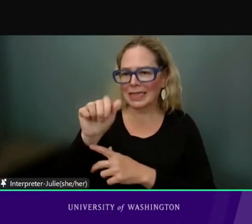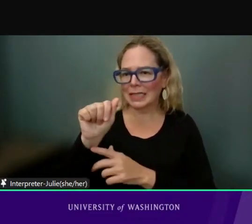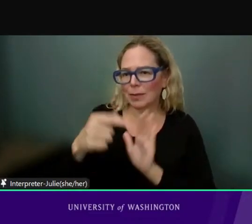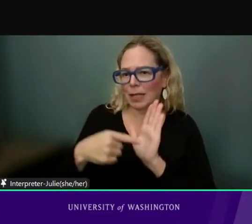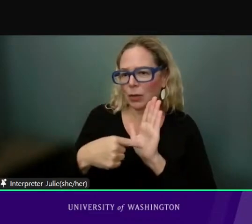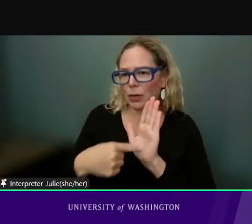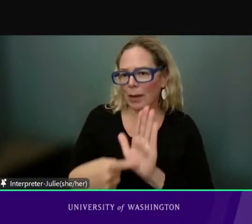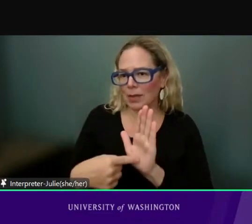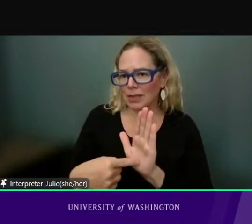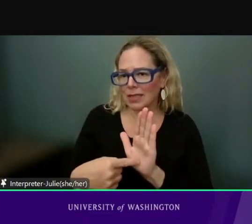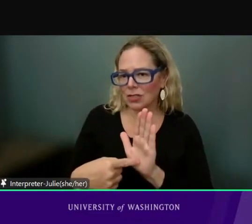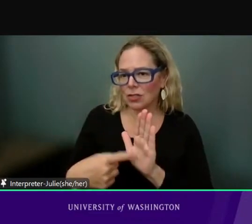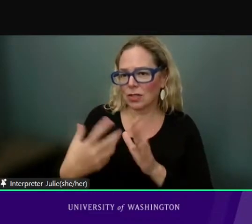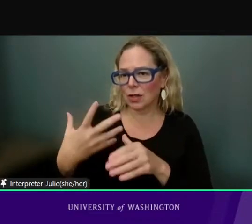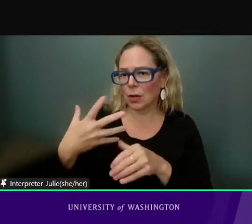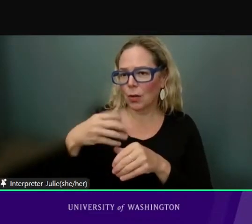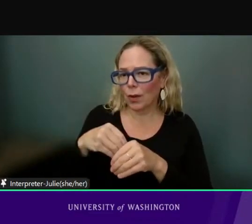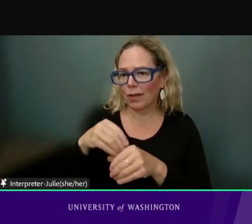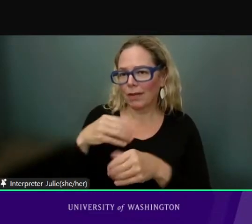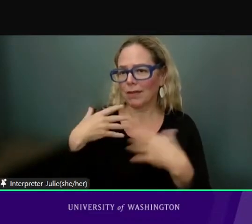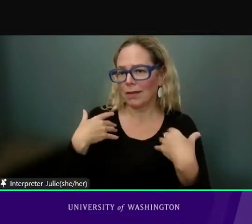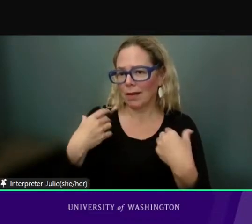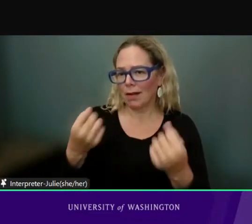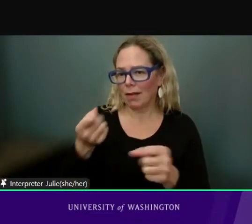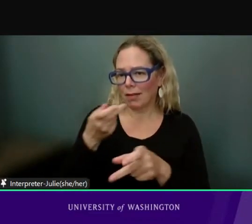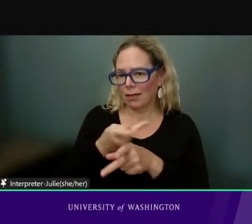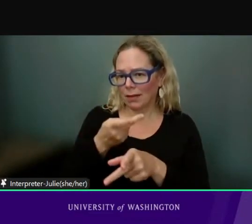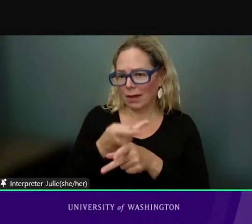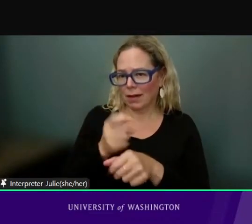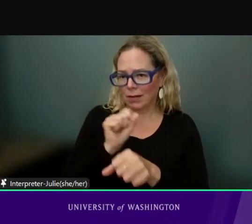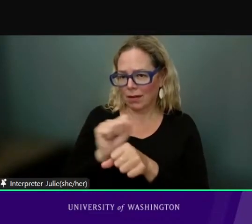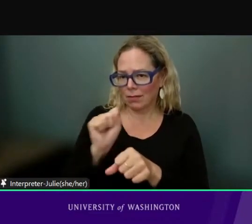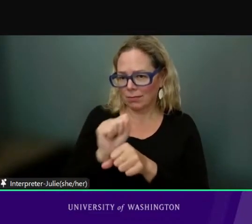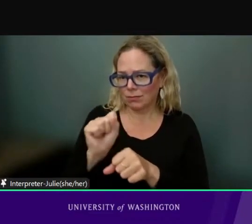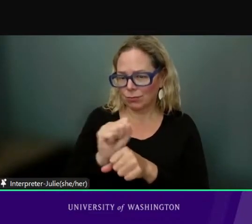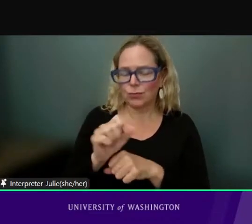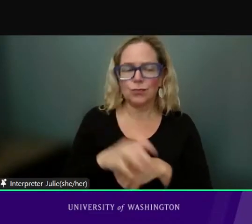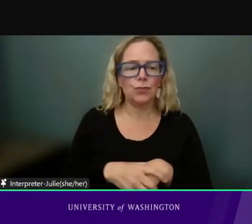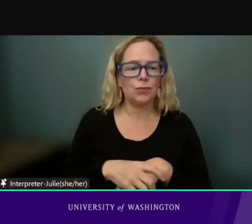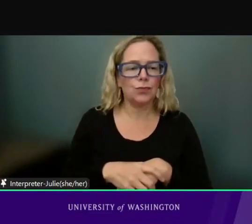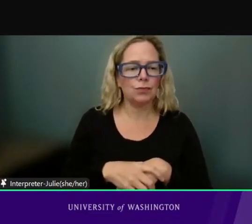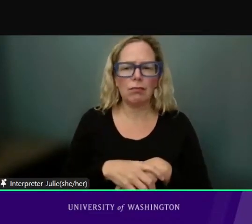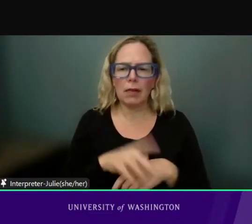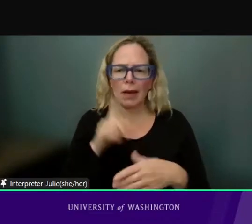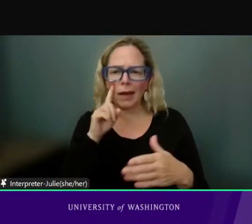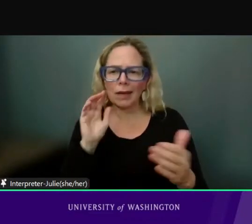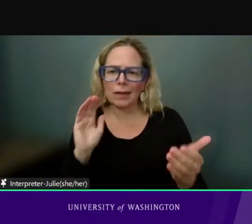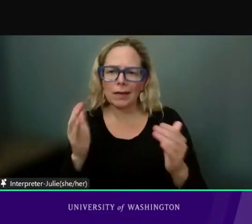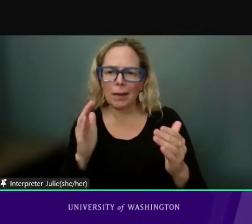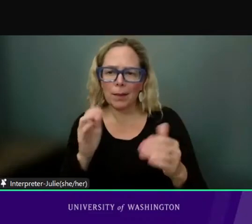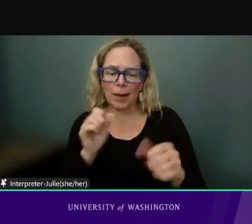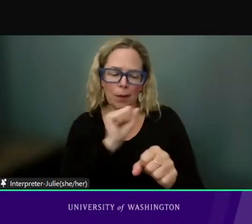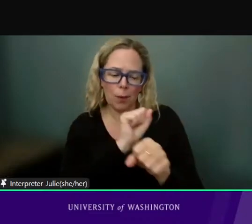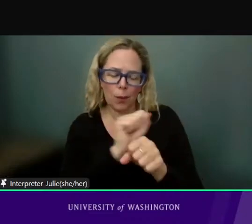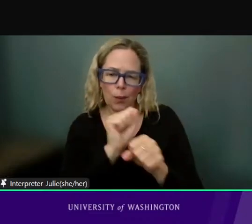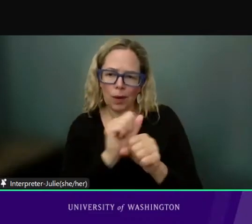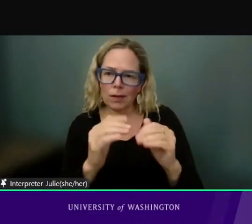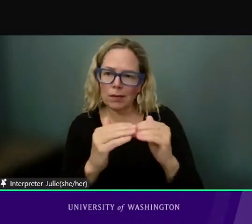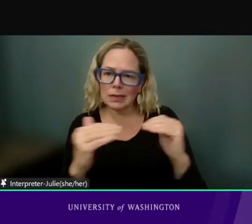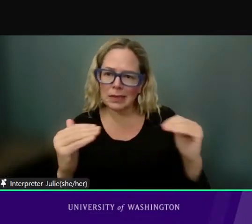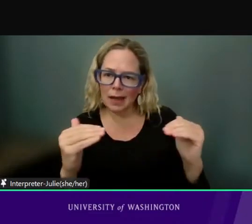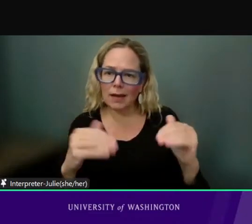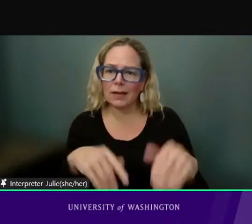different healthcare occupations and to compare differences in the employment status and work conditions between